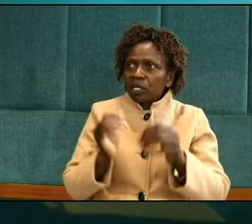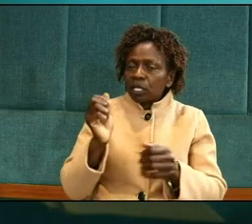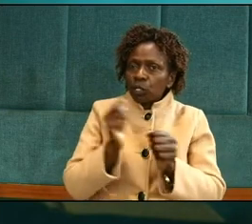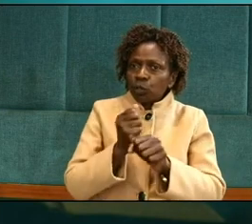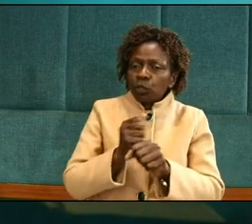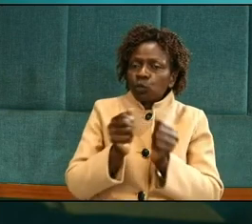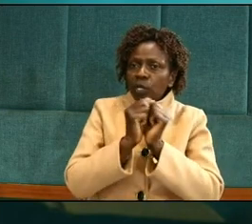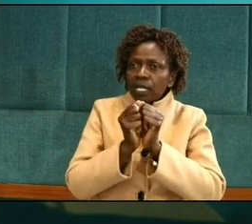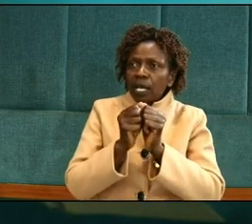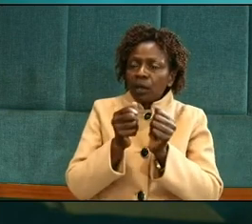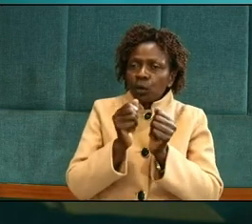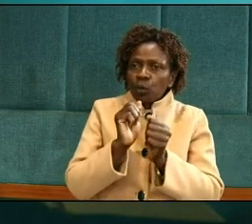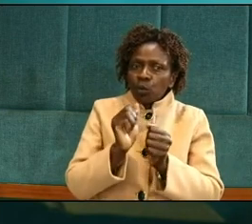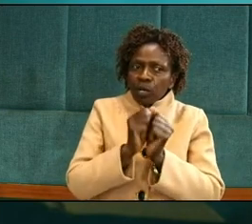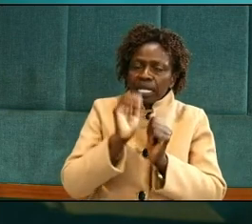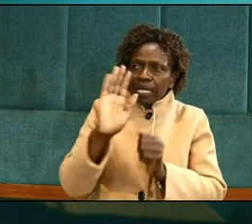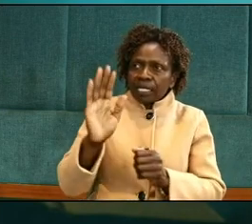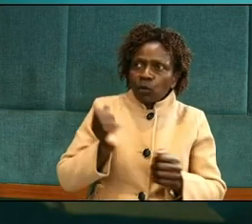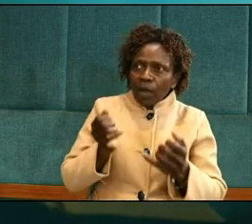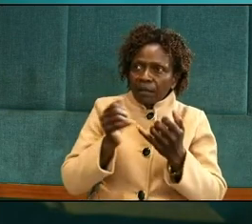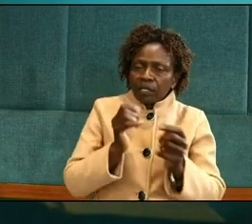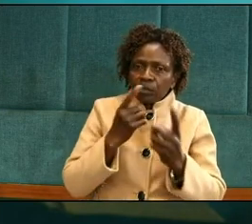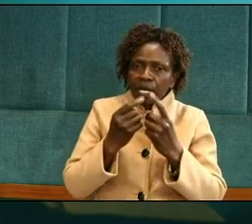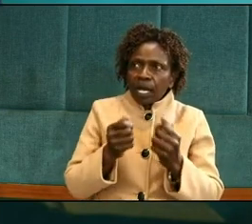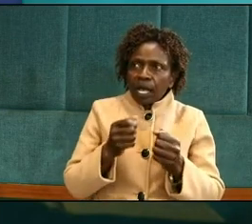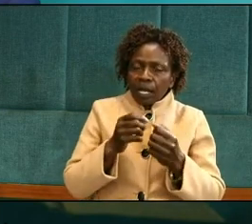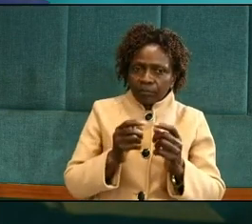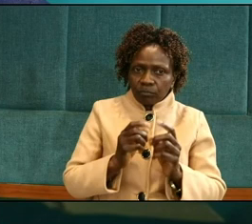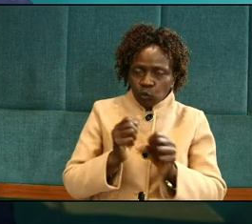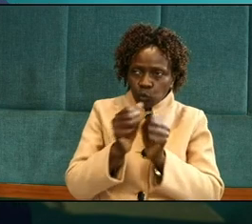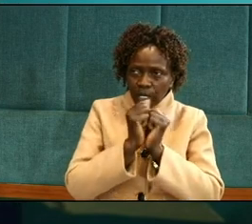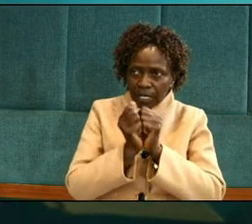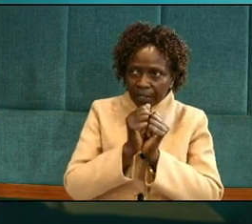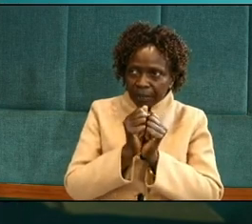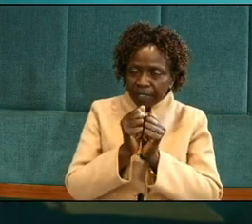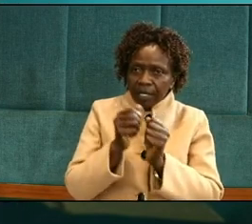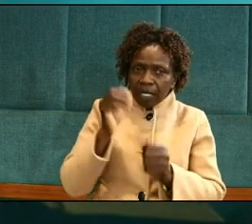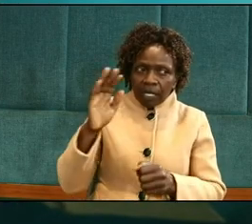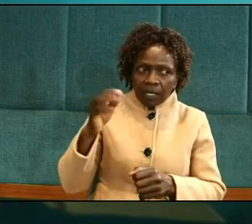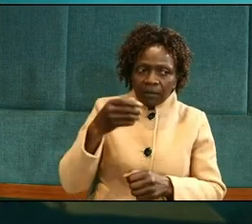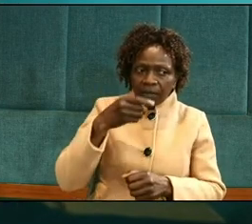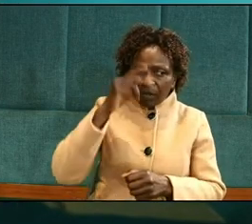it together with my wife, and we speak alongside. Our philosophy